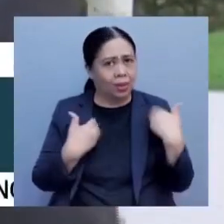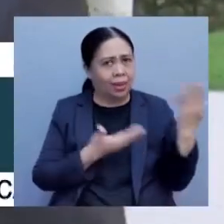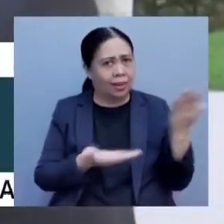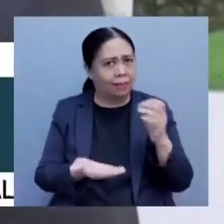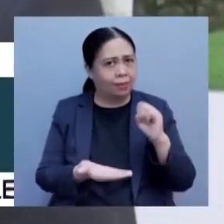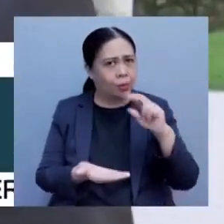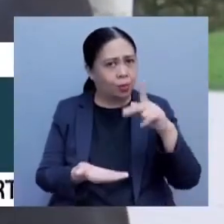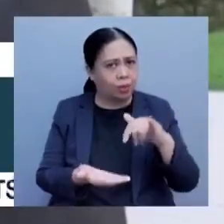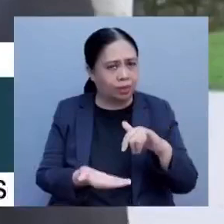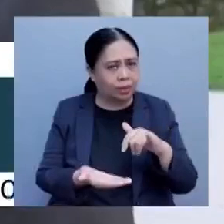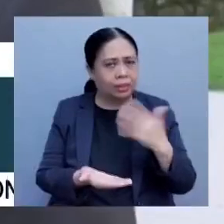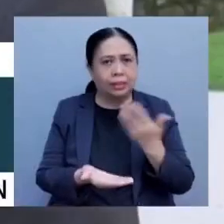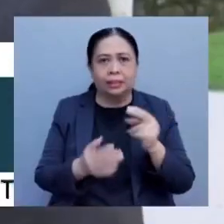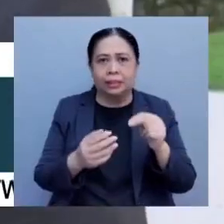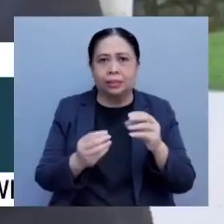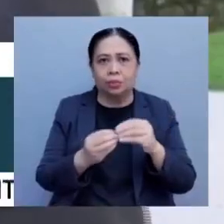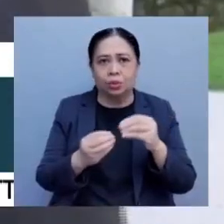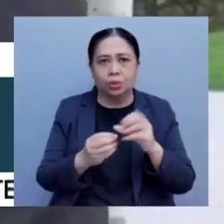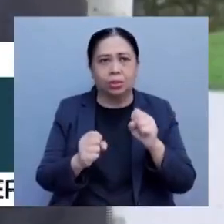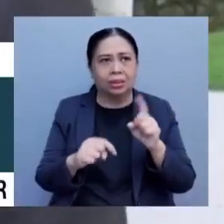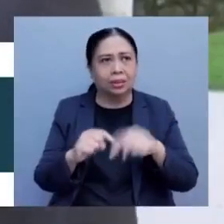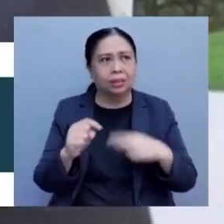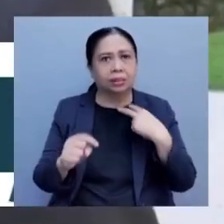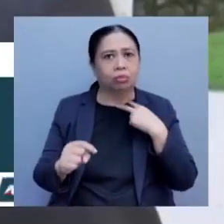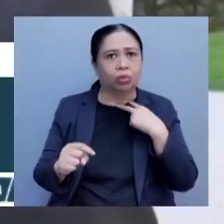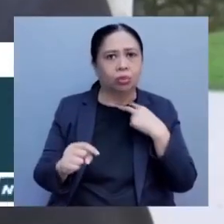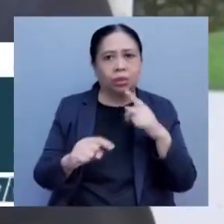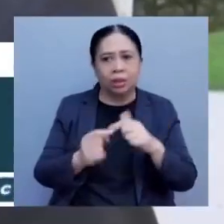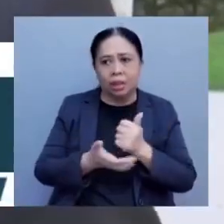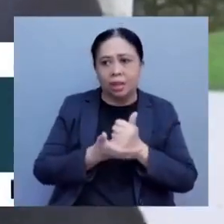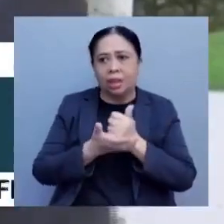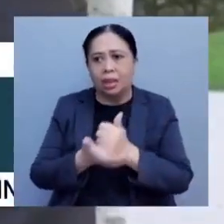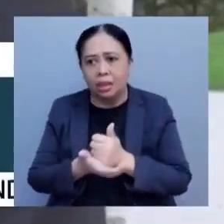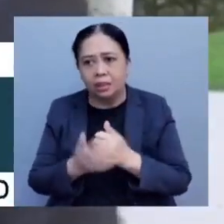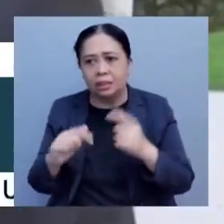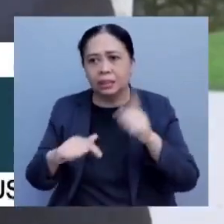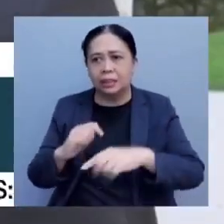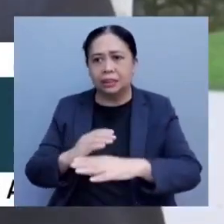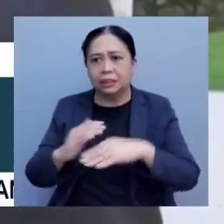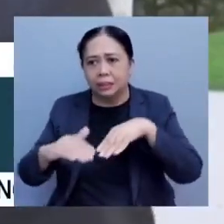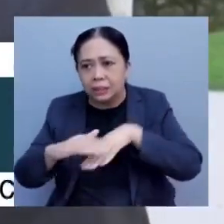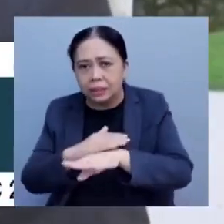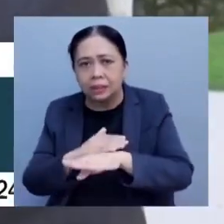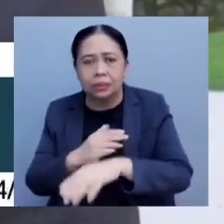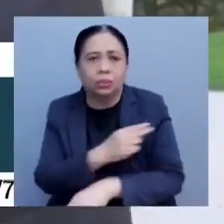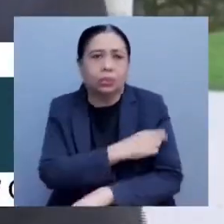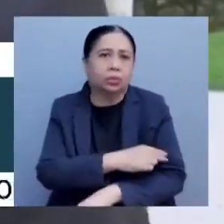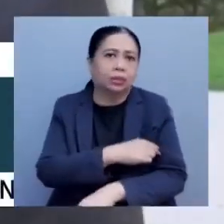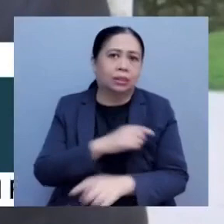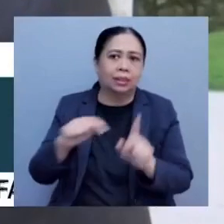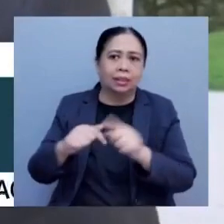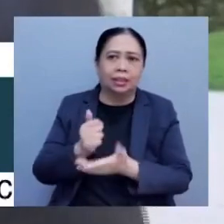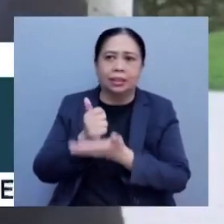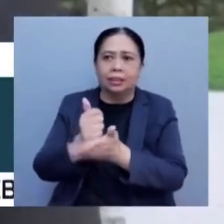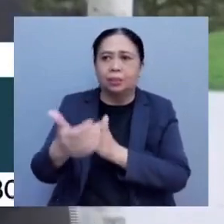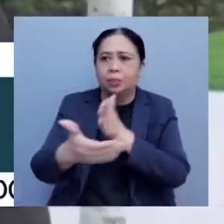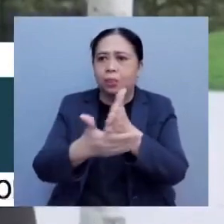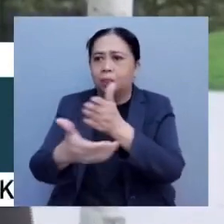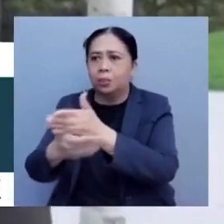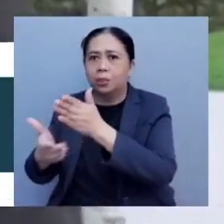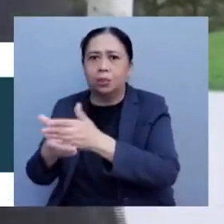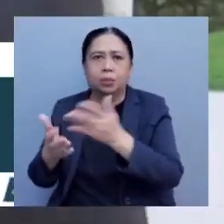more supply, but if we can't move to reach people, if we cannot move to reach hospital, if we cannot move to reach essential